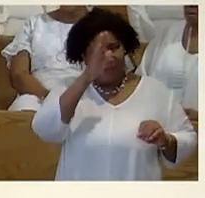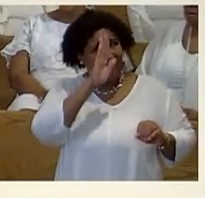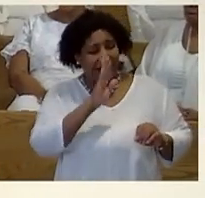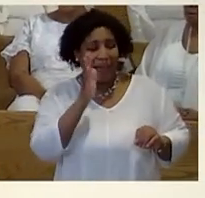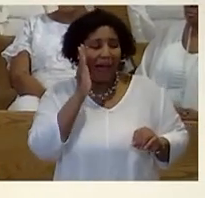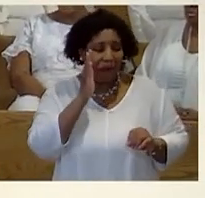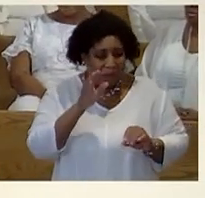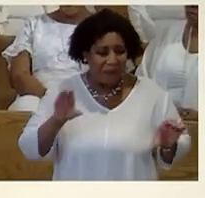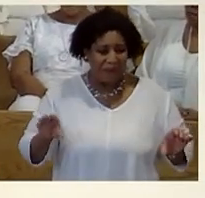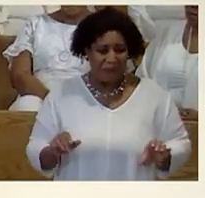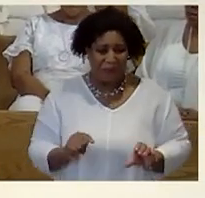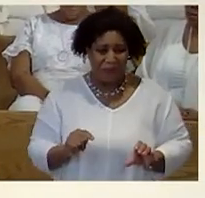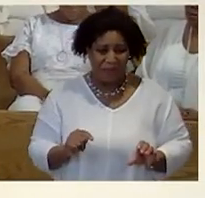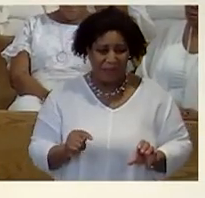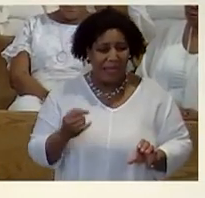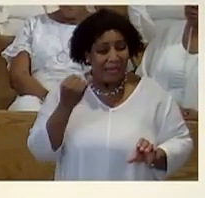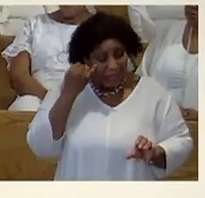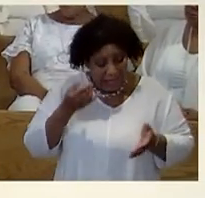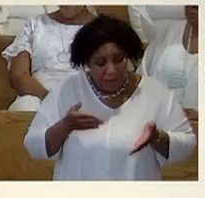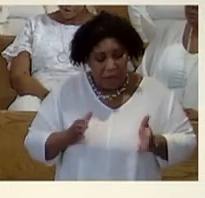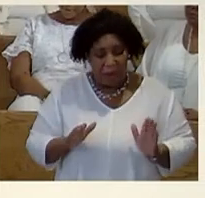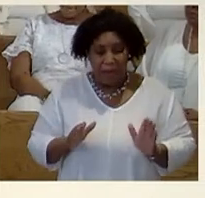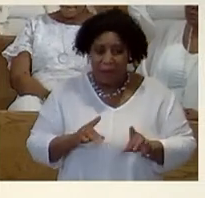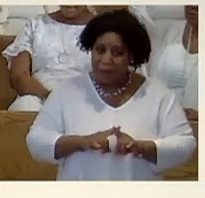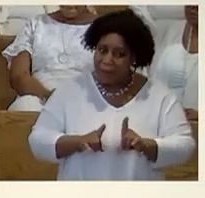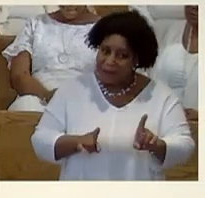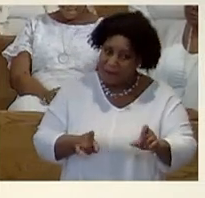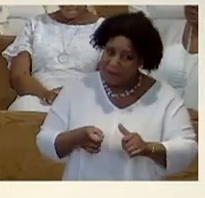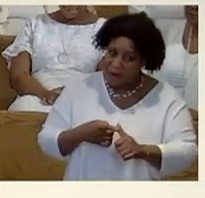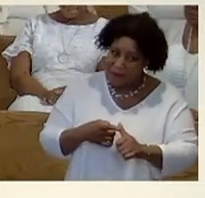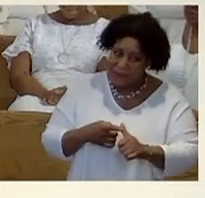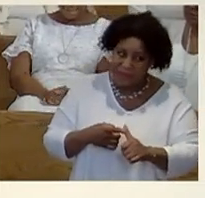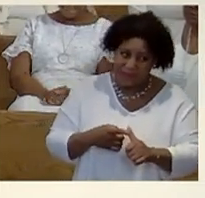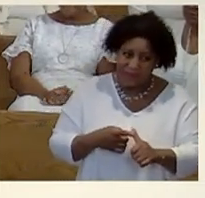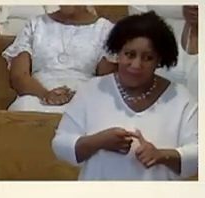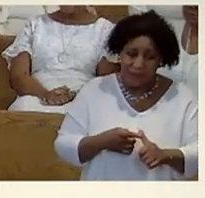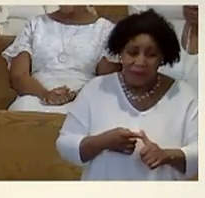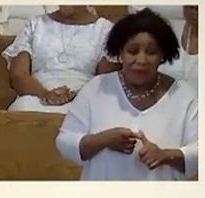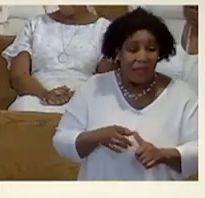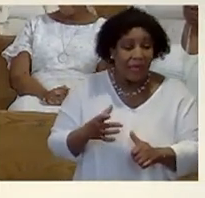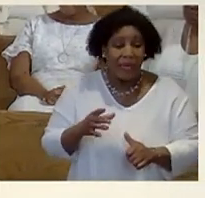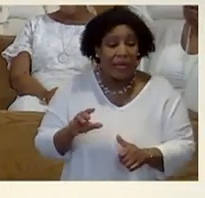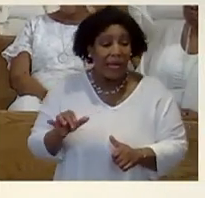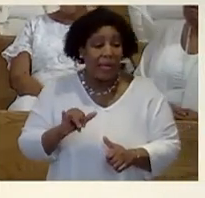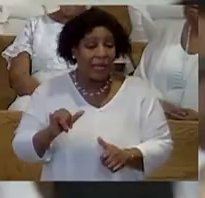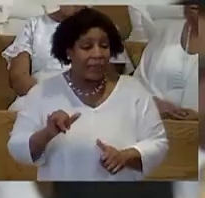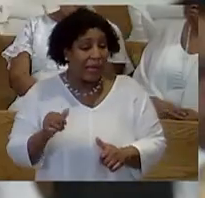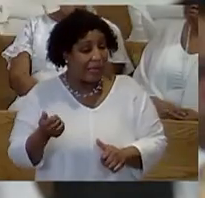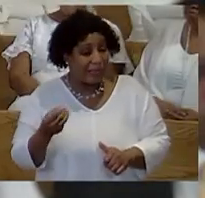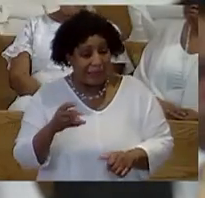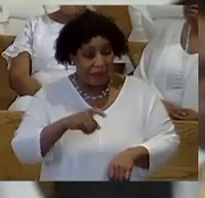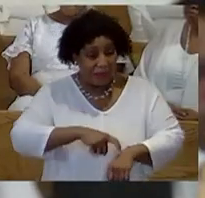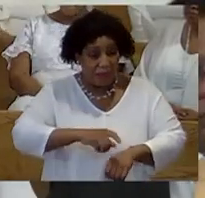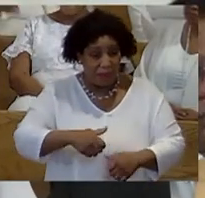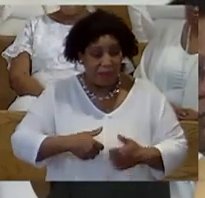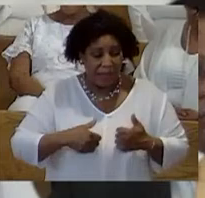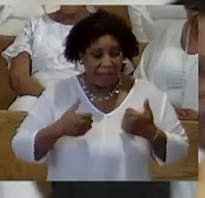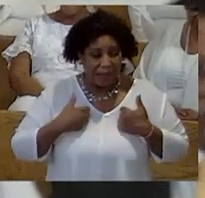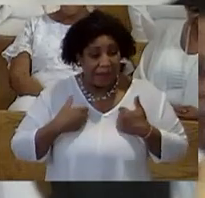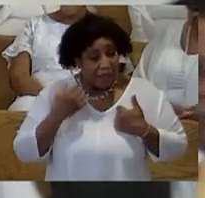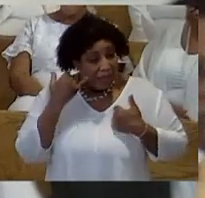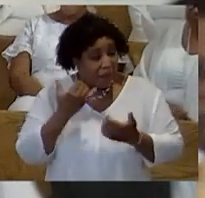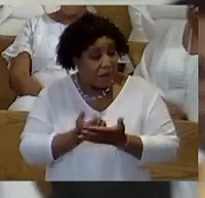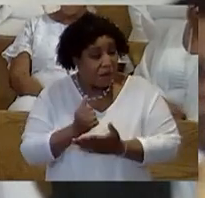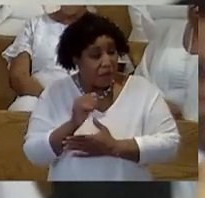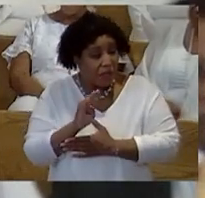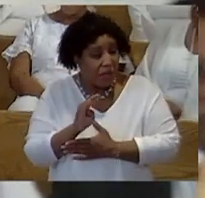will do it if you allow him. But you got to, first of all, like many a times in your life, if you get a job, you